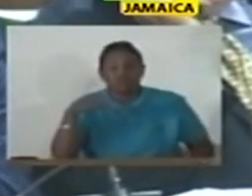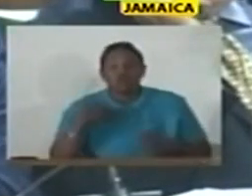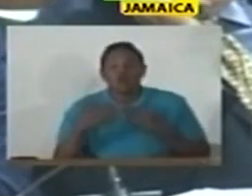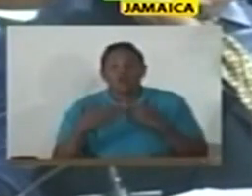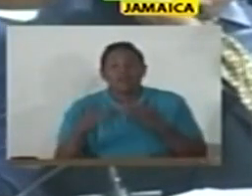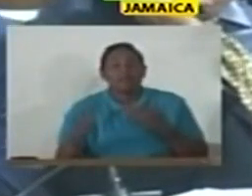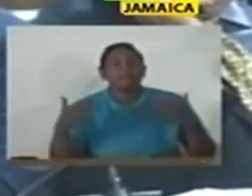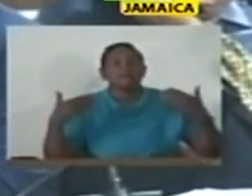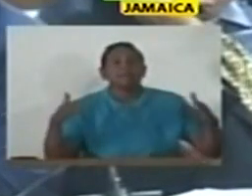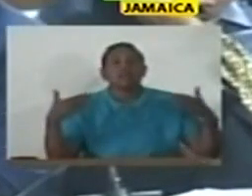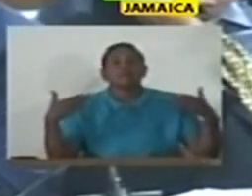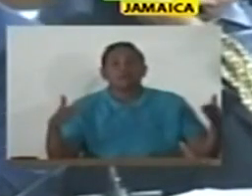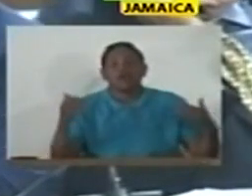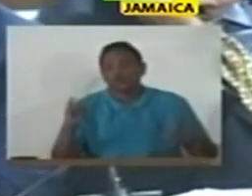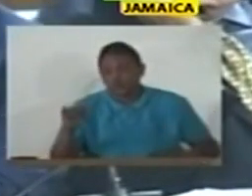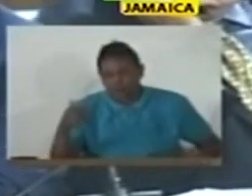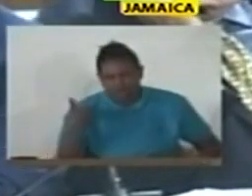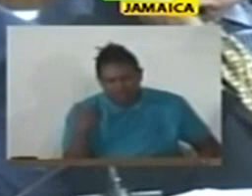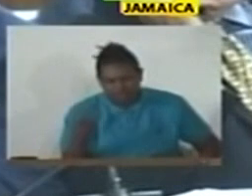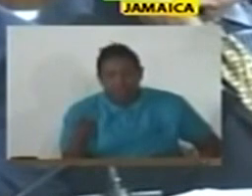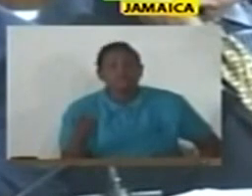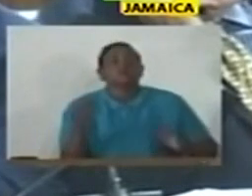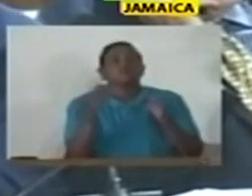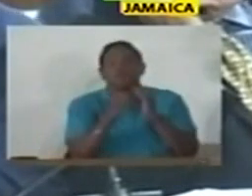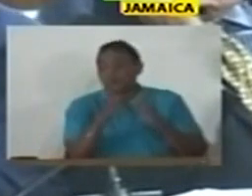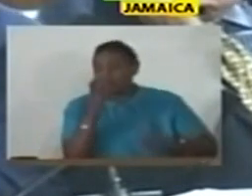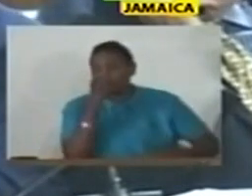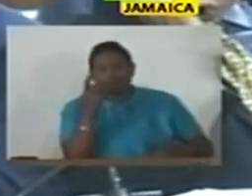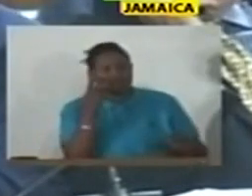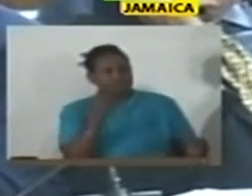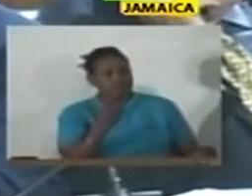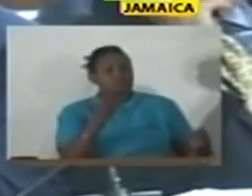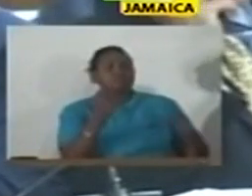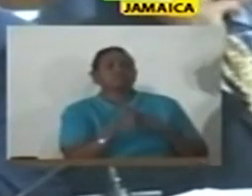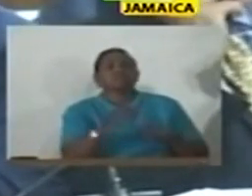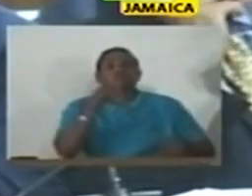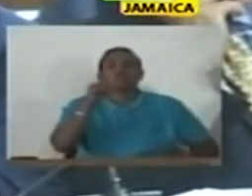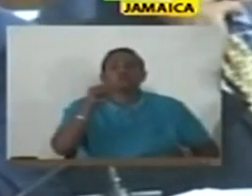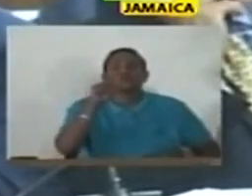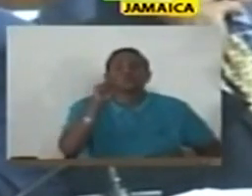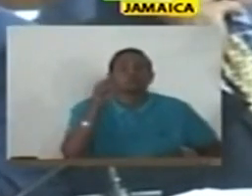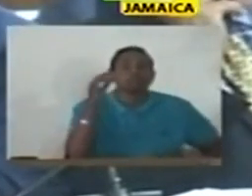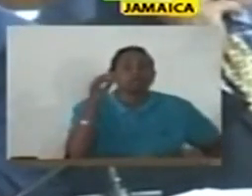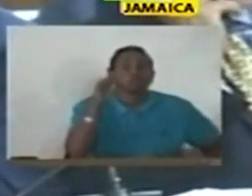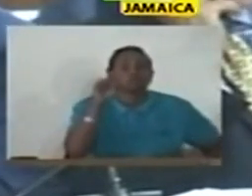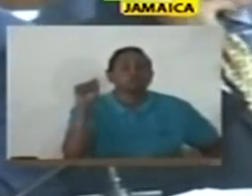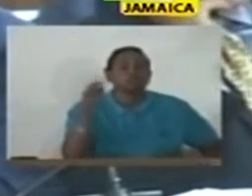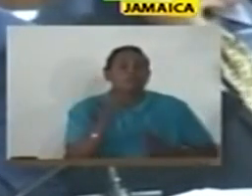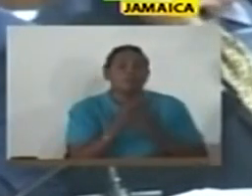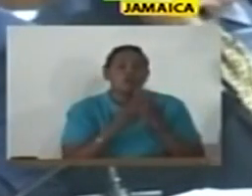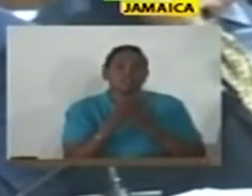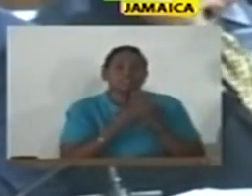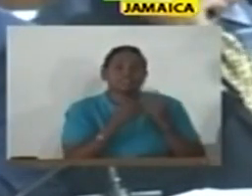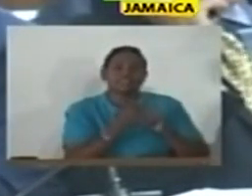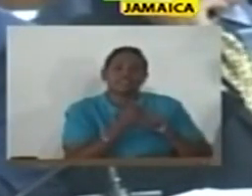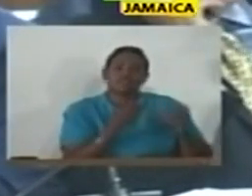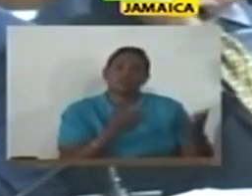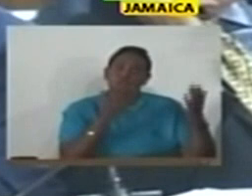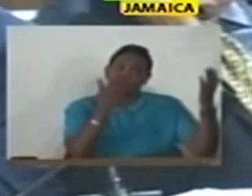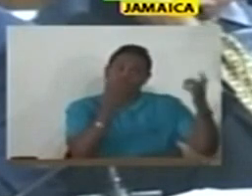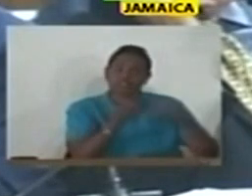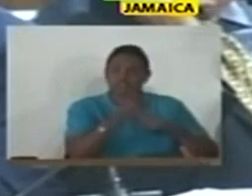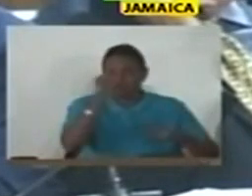Panama. More recently, Mr. Speaker, is the 2019-2020 budget presented to the